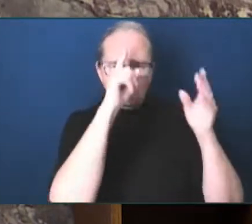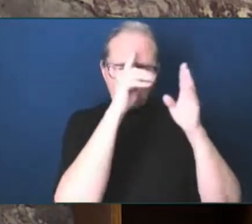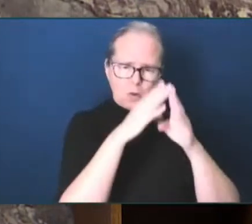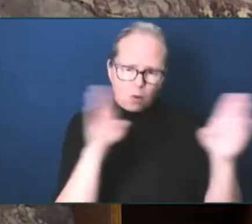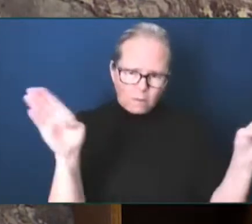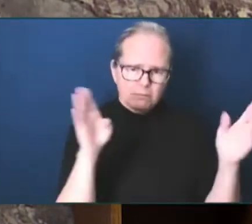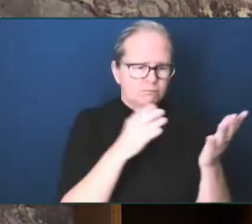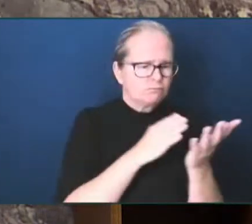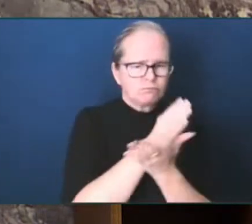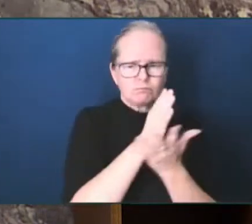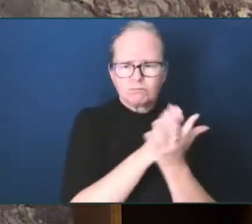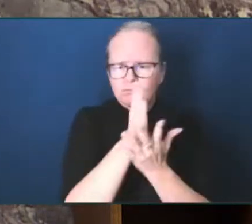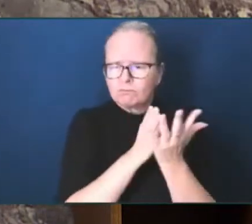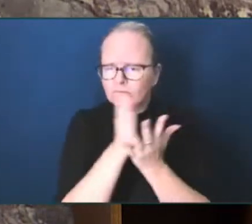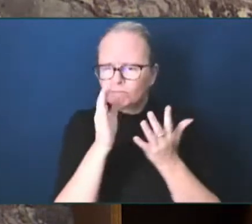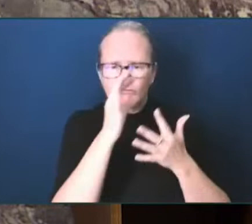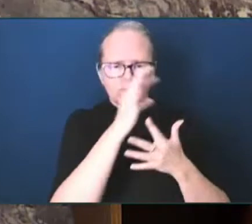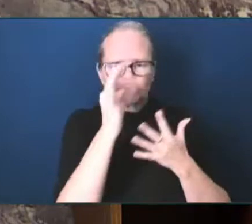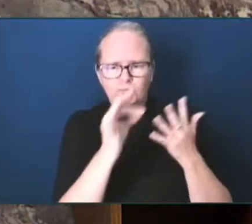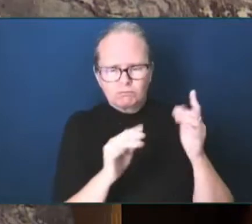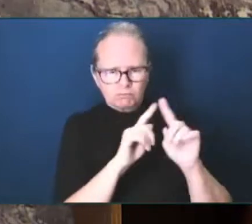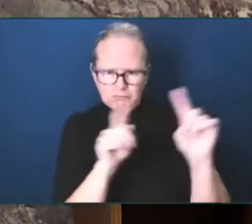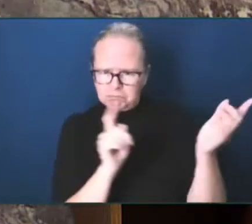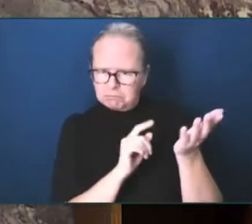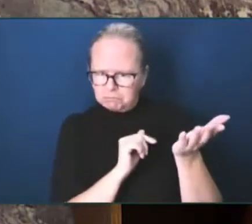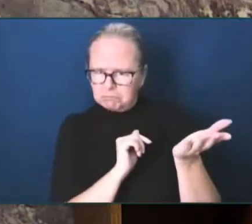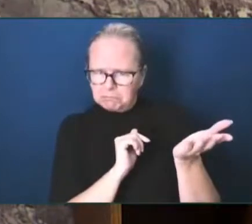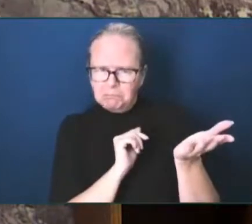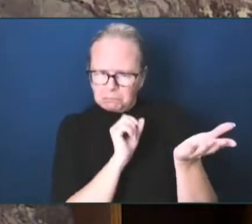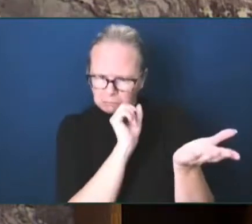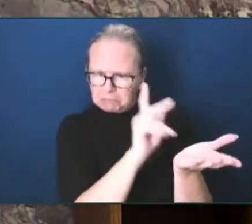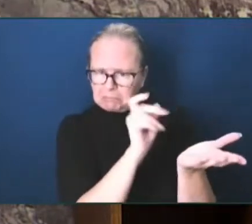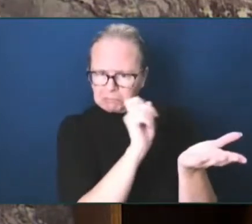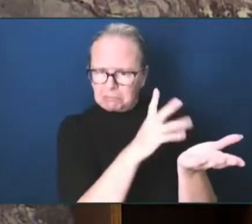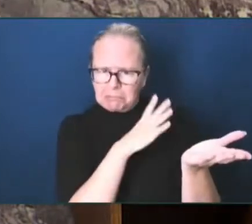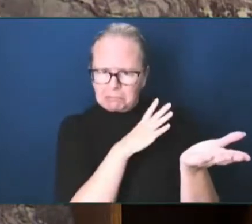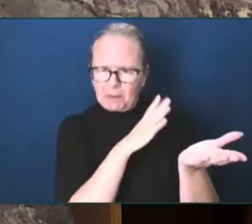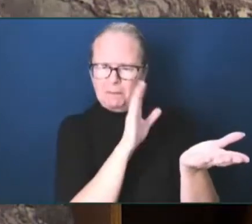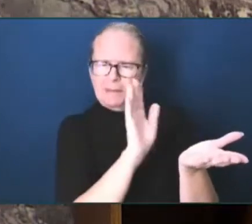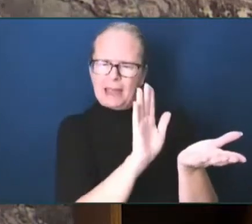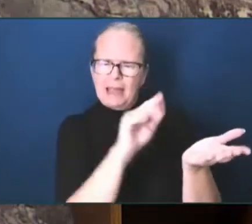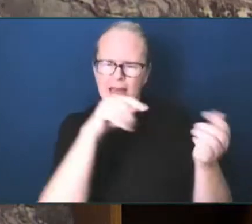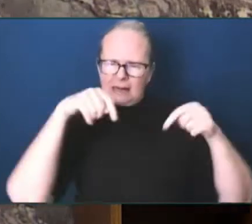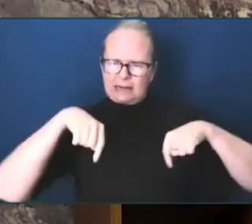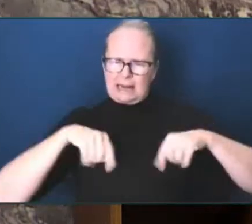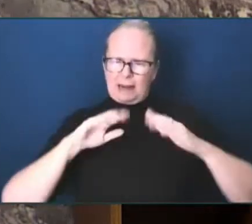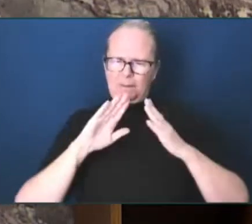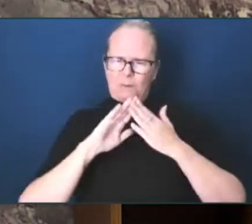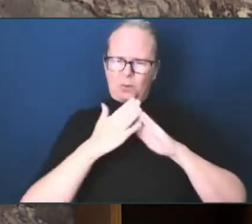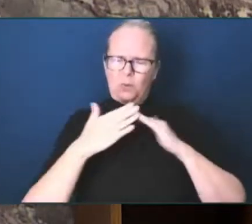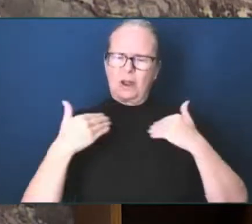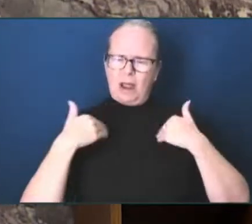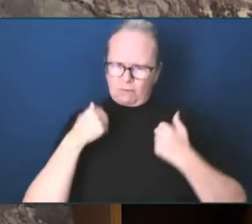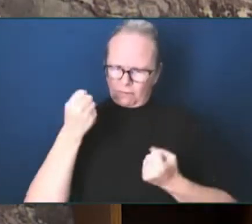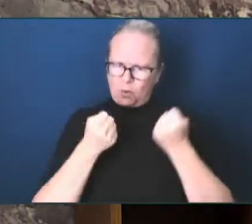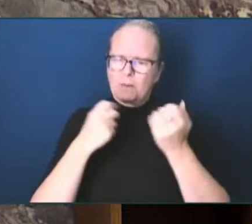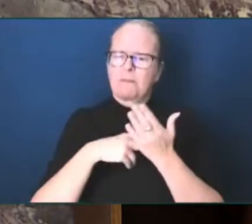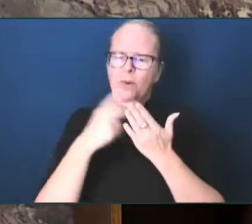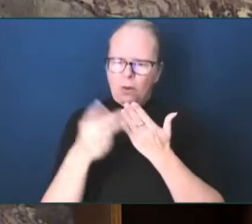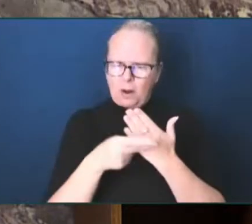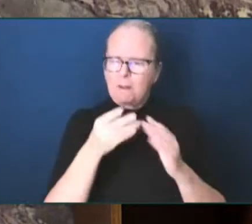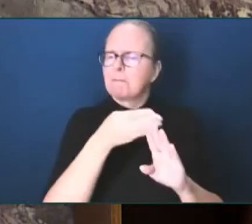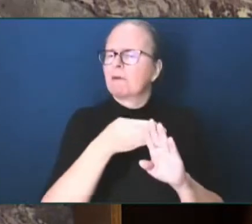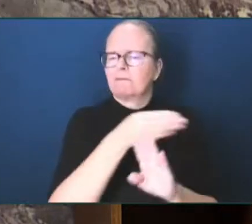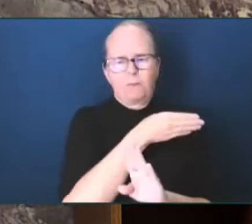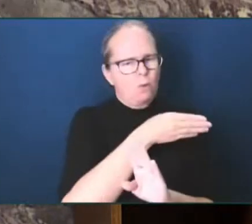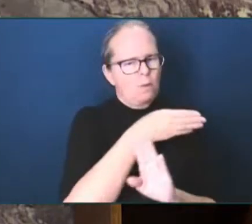way to municipalities that have CAR programs that were established before this government took power, that have been